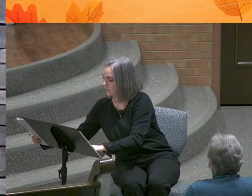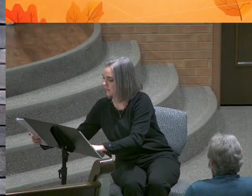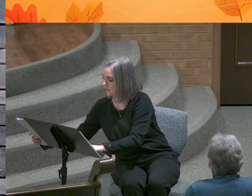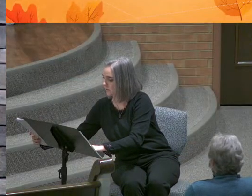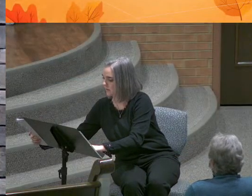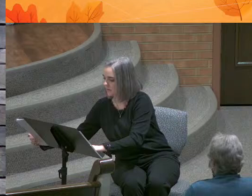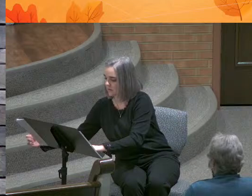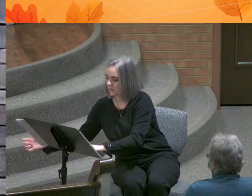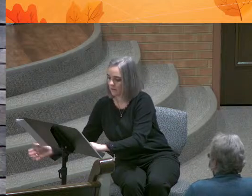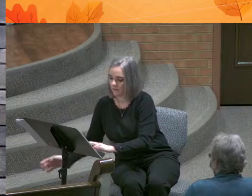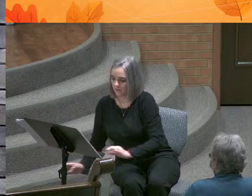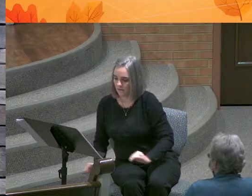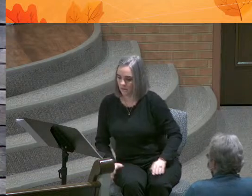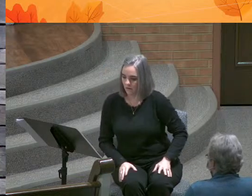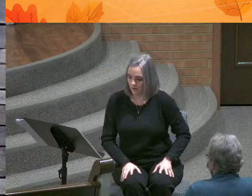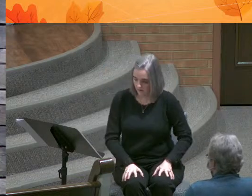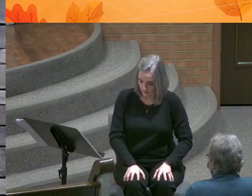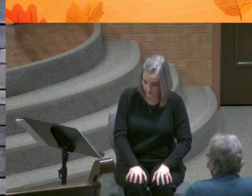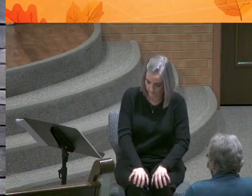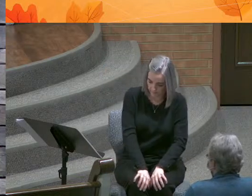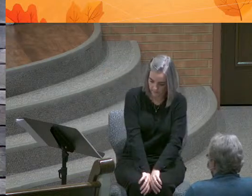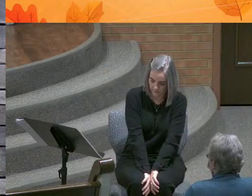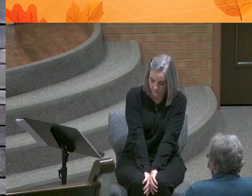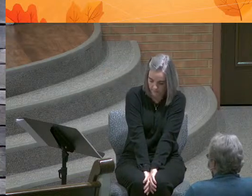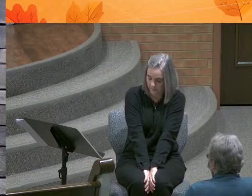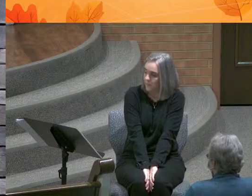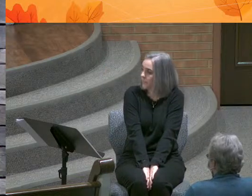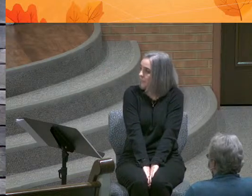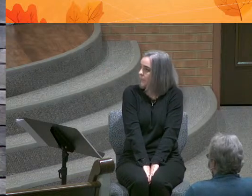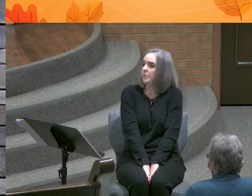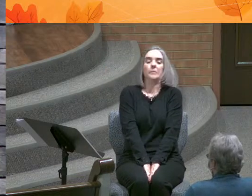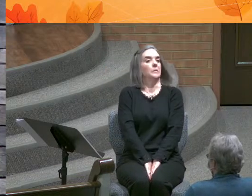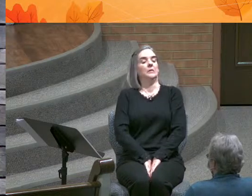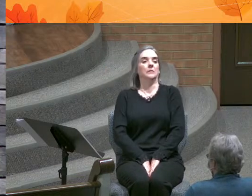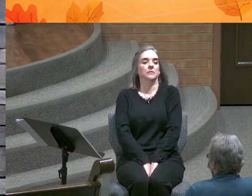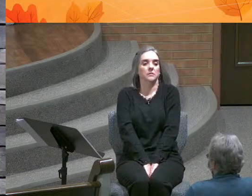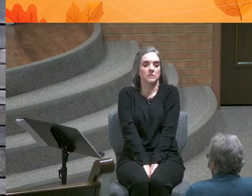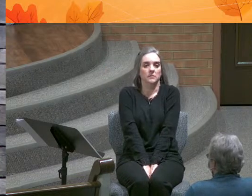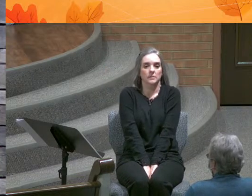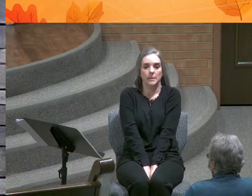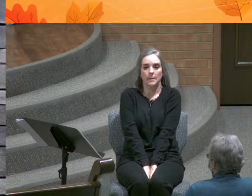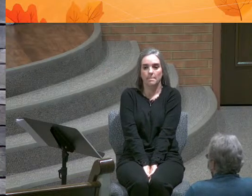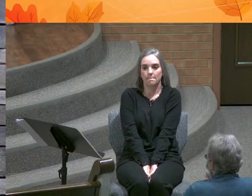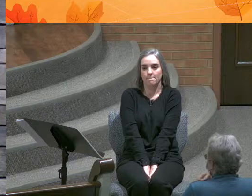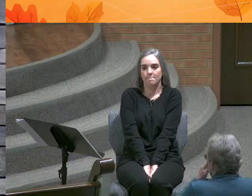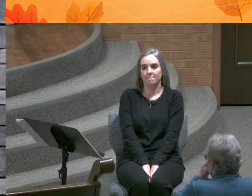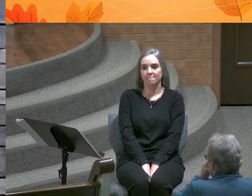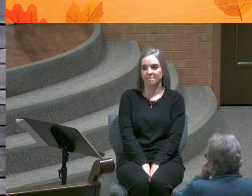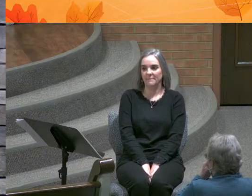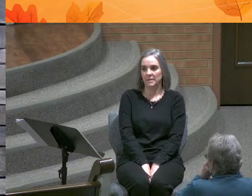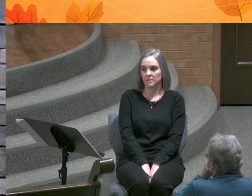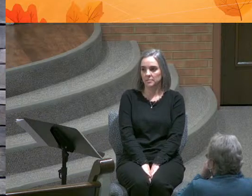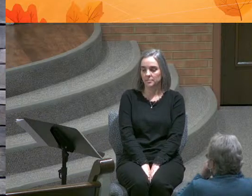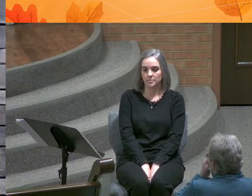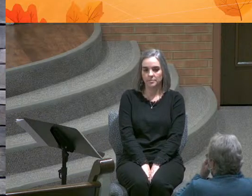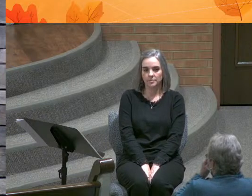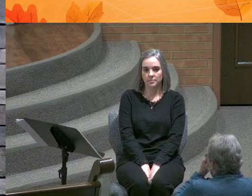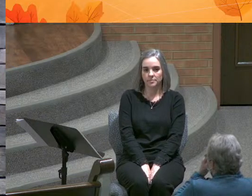Good evening, everybody. Our speaker tonight needs no